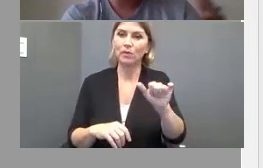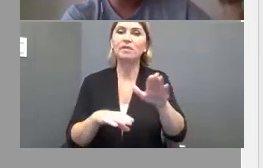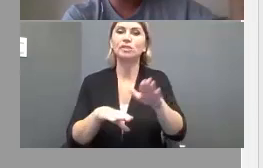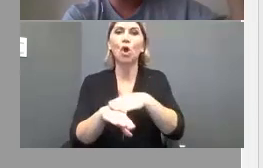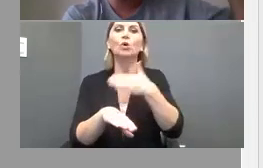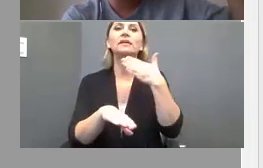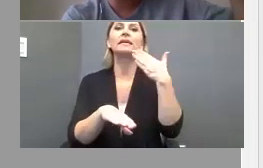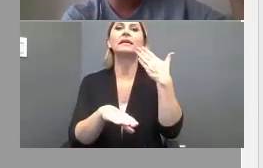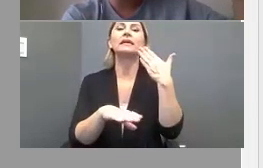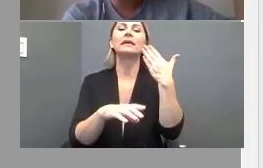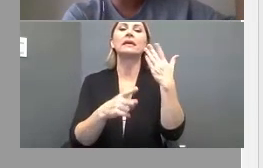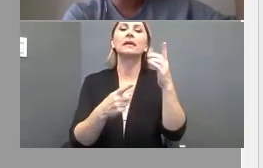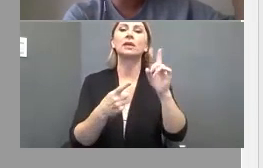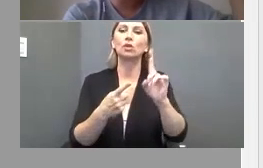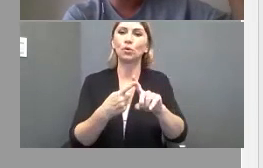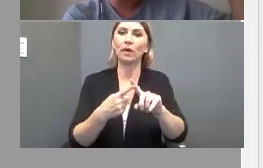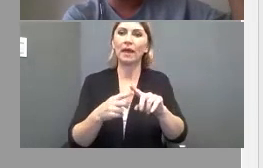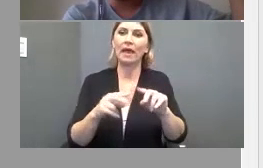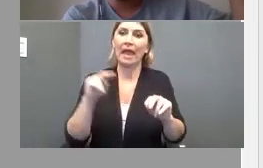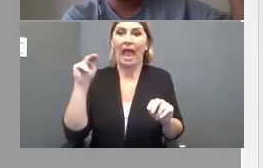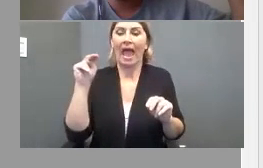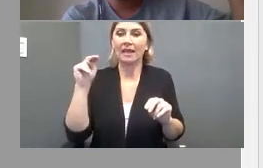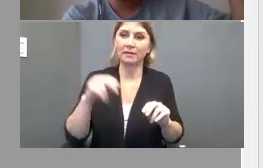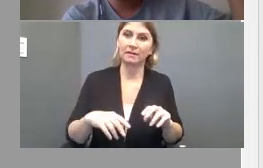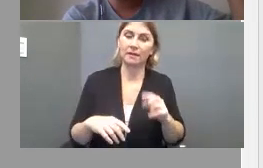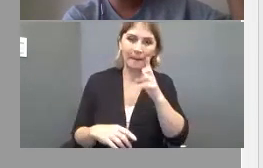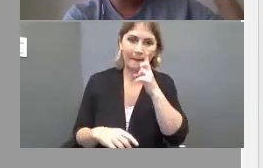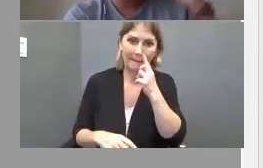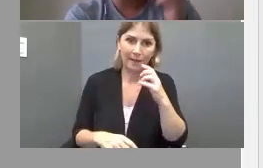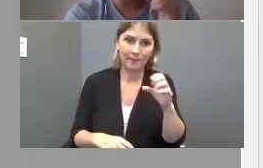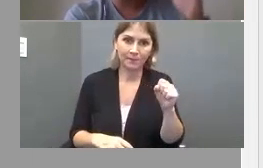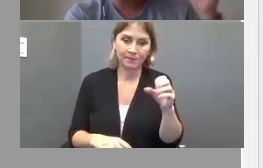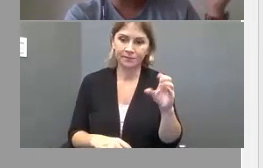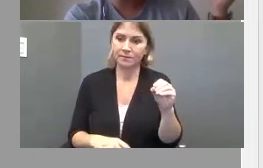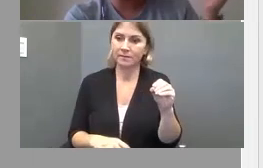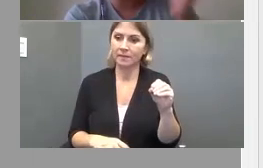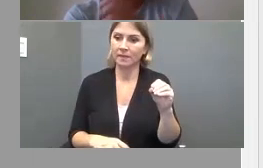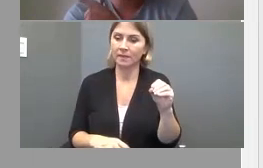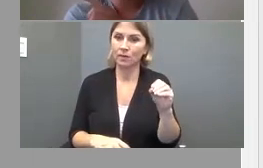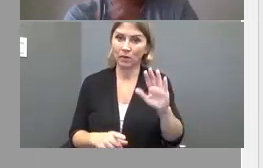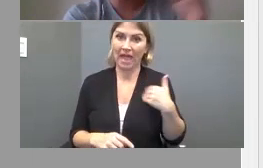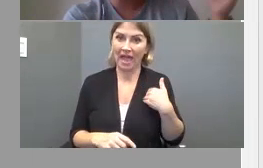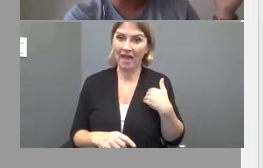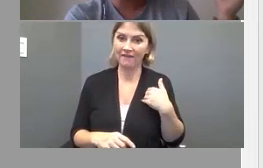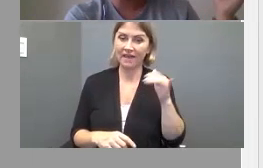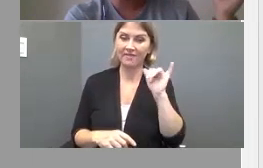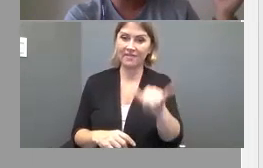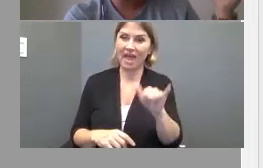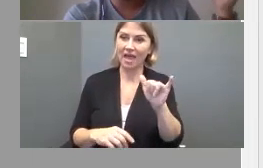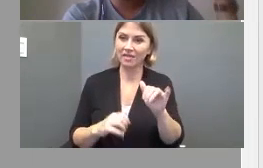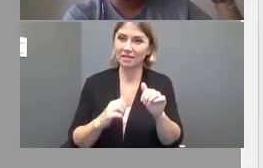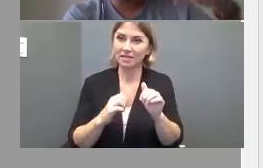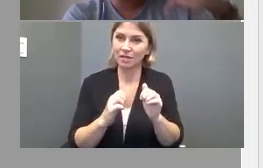to 2 to the power of n in case of 2 to the power of I, right? We had that with our sum of geometric series when we